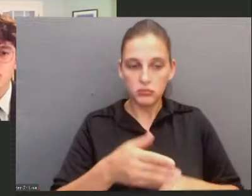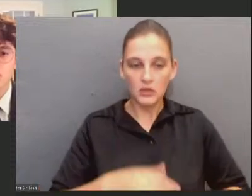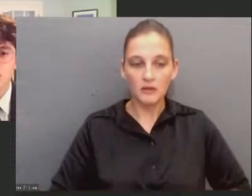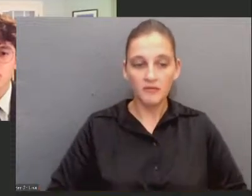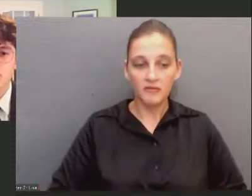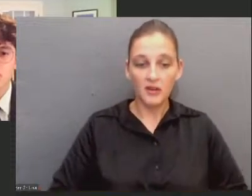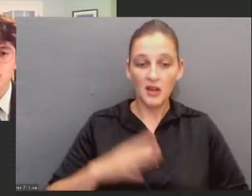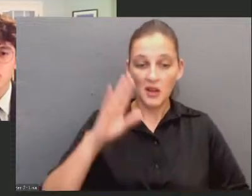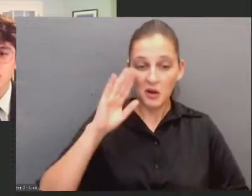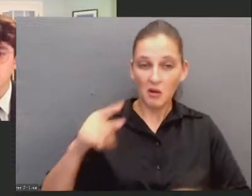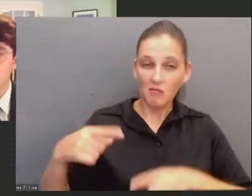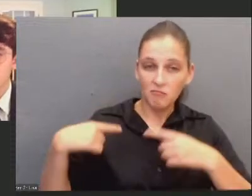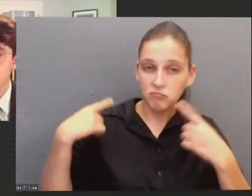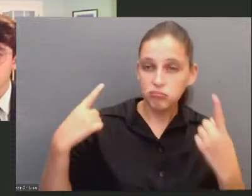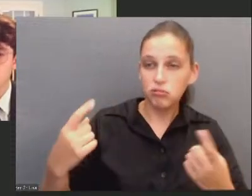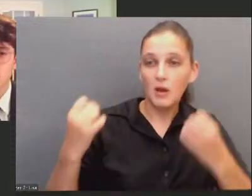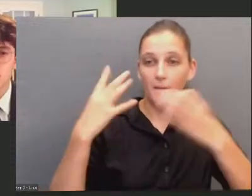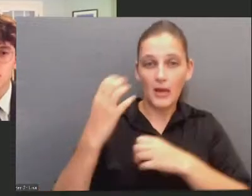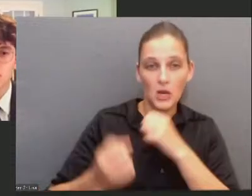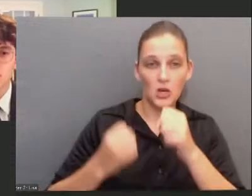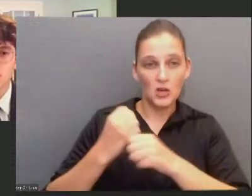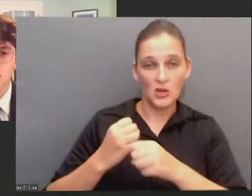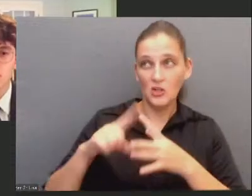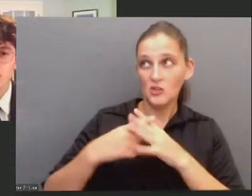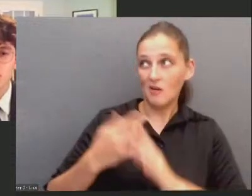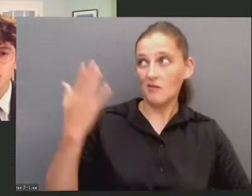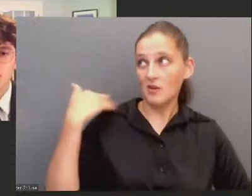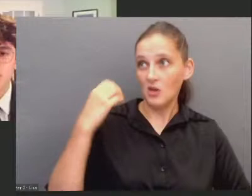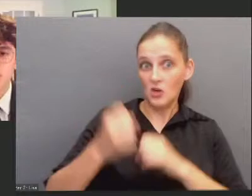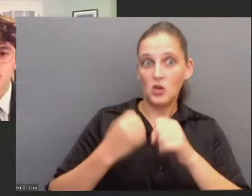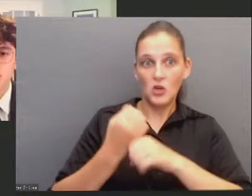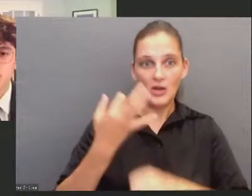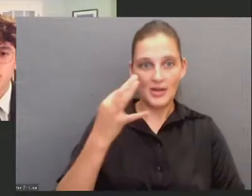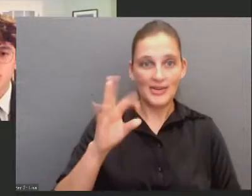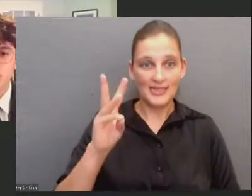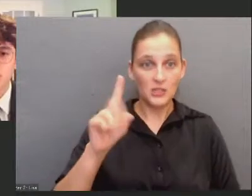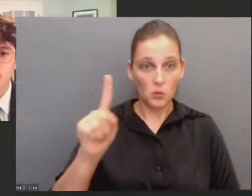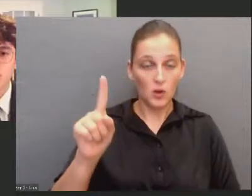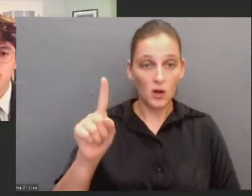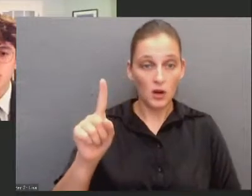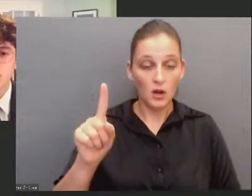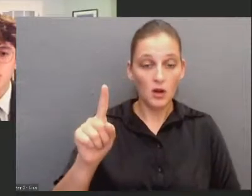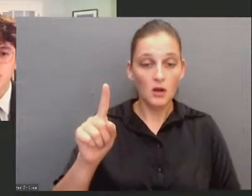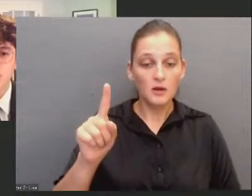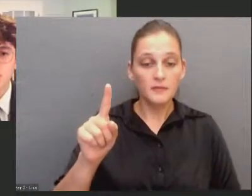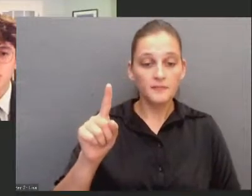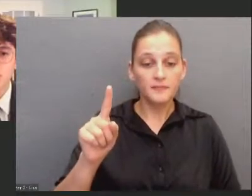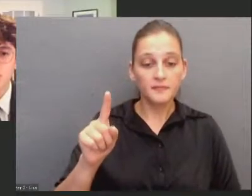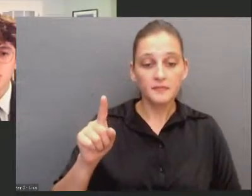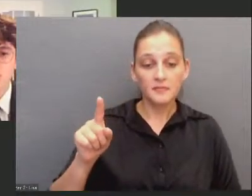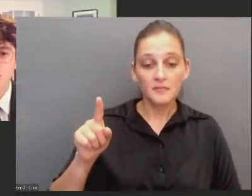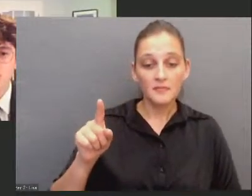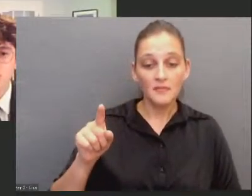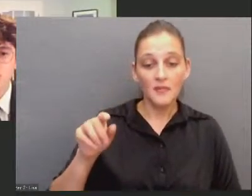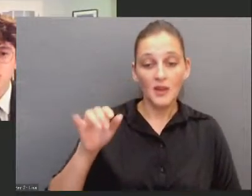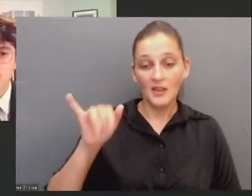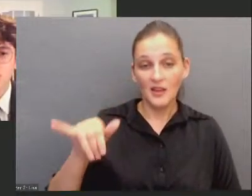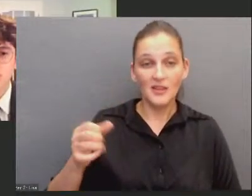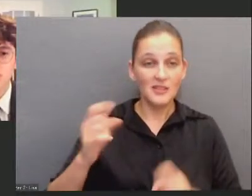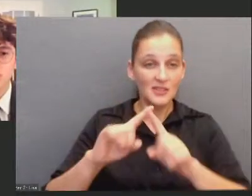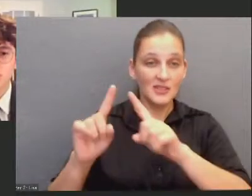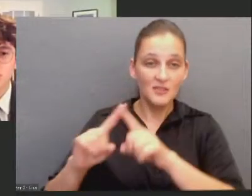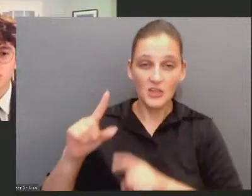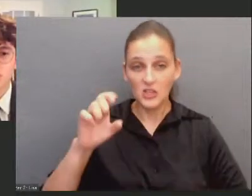accumulation, starting in 1961, actually, with mRNA, and data sets from large viral genomes, from the